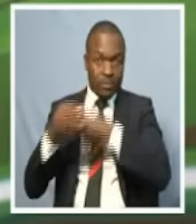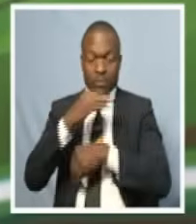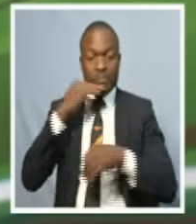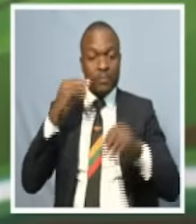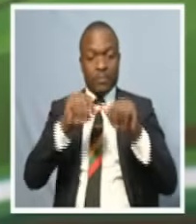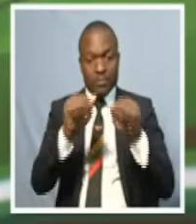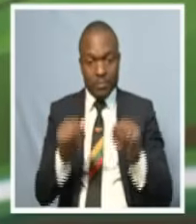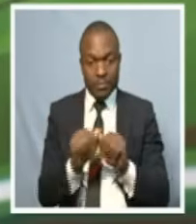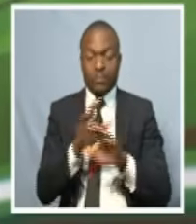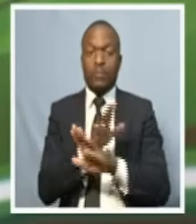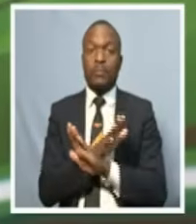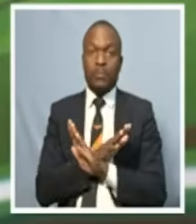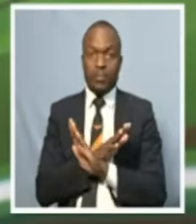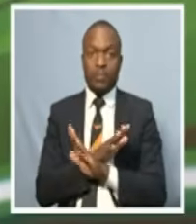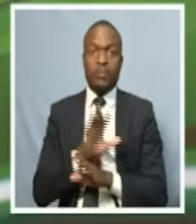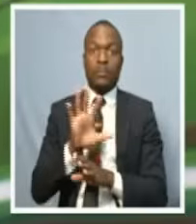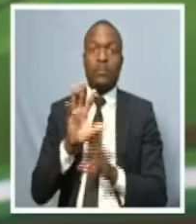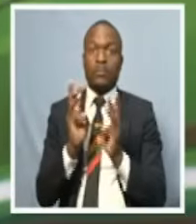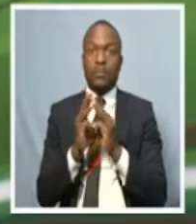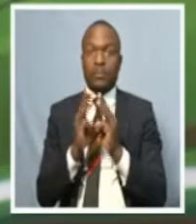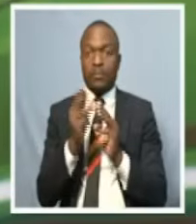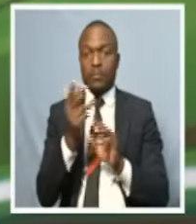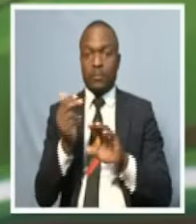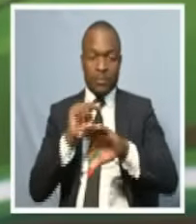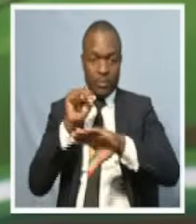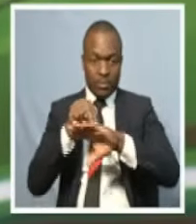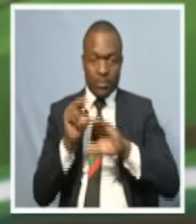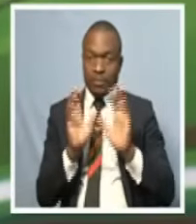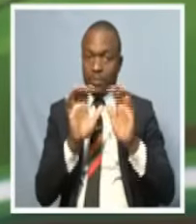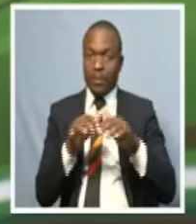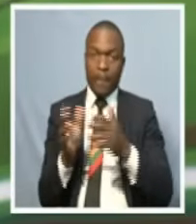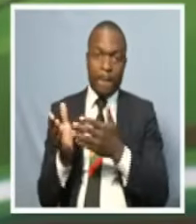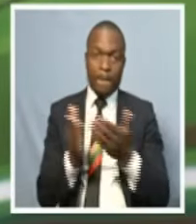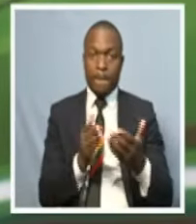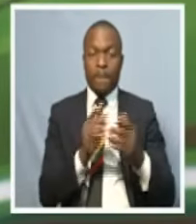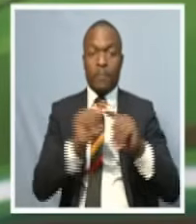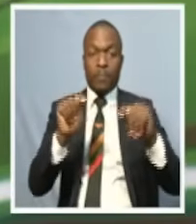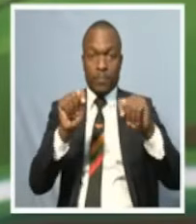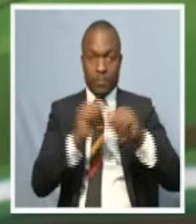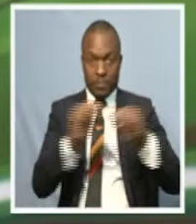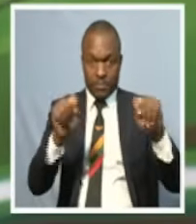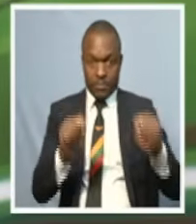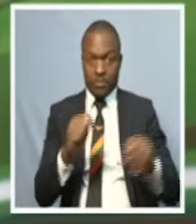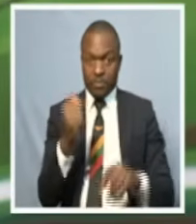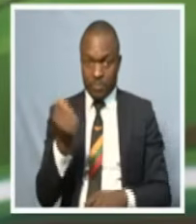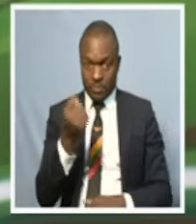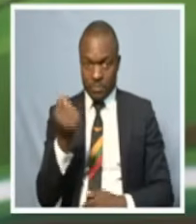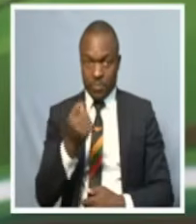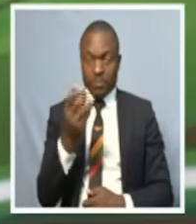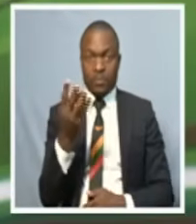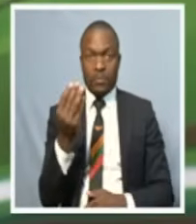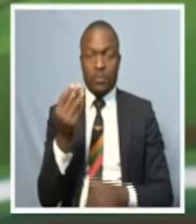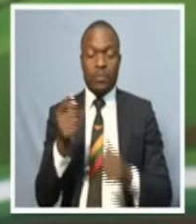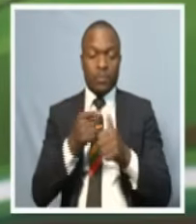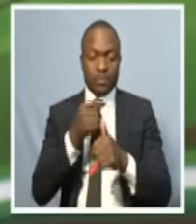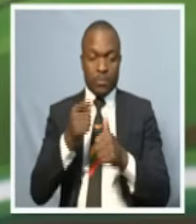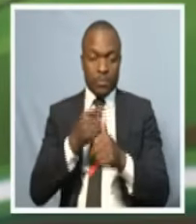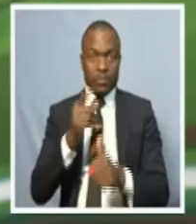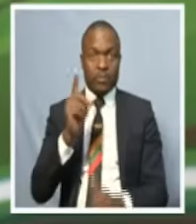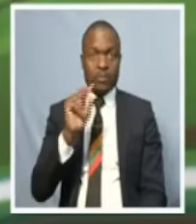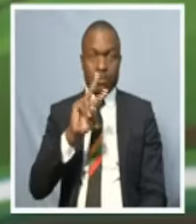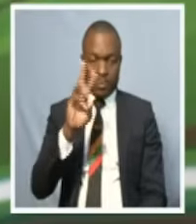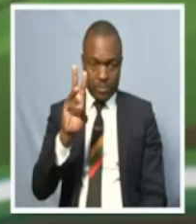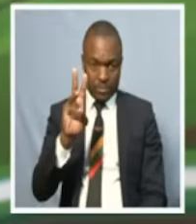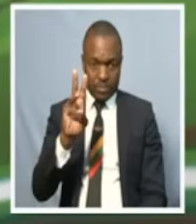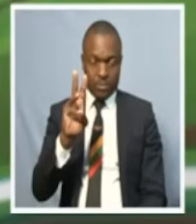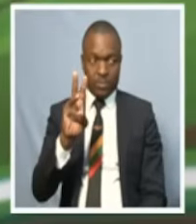in Zambia for the 5th session of the 13th National Assembly, laid on the table of the House on Tuesday, 14th April